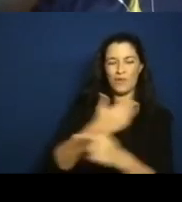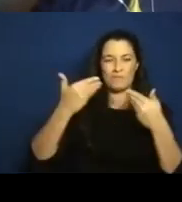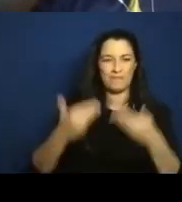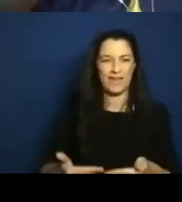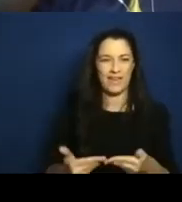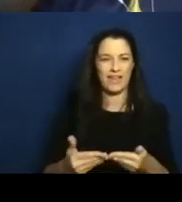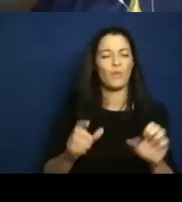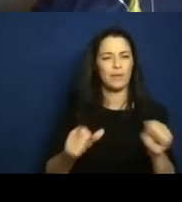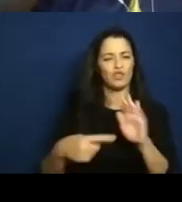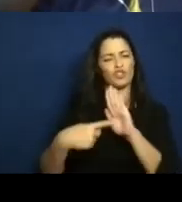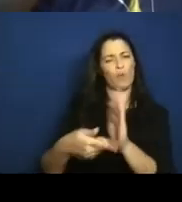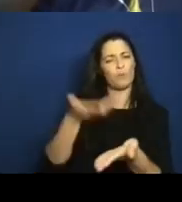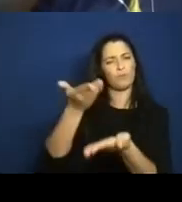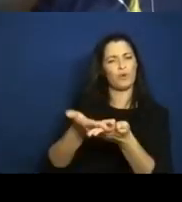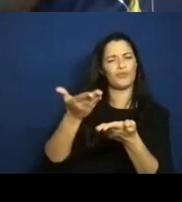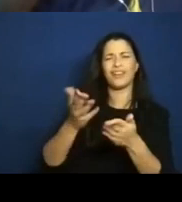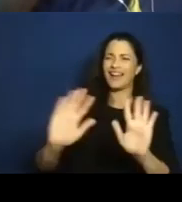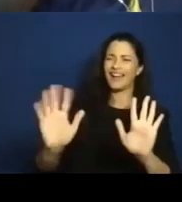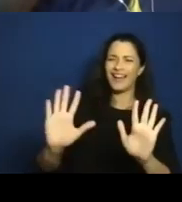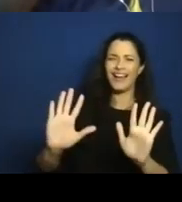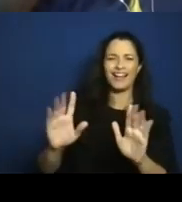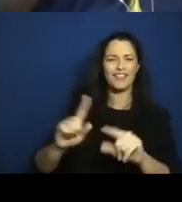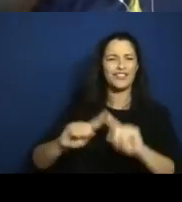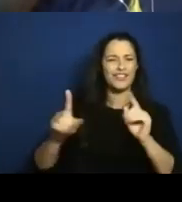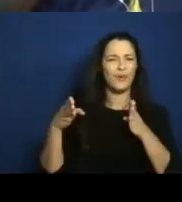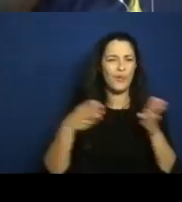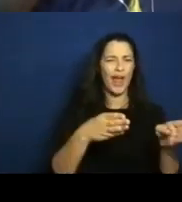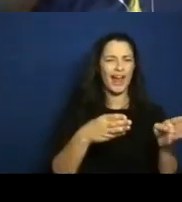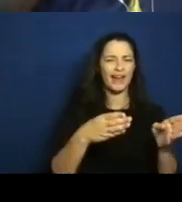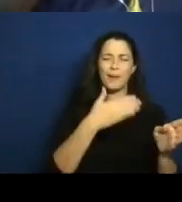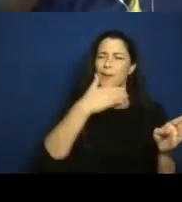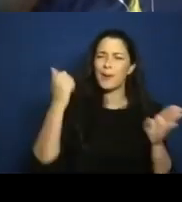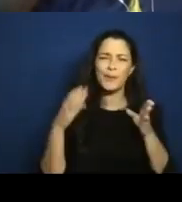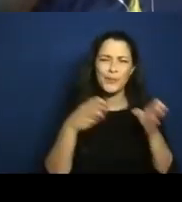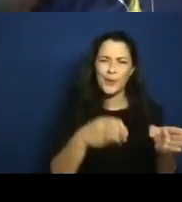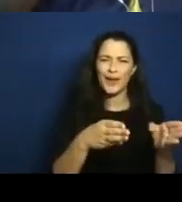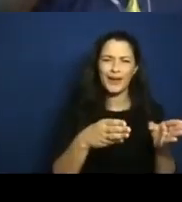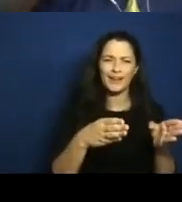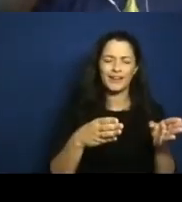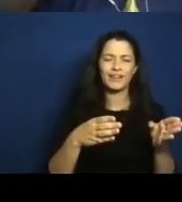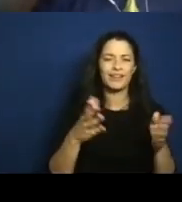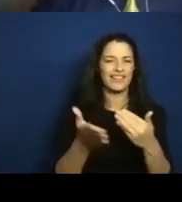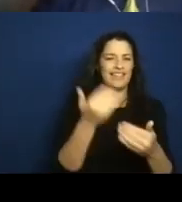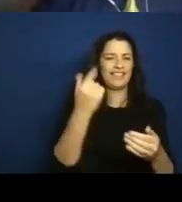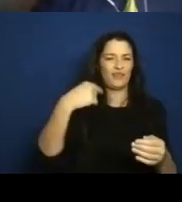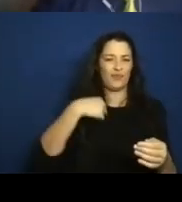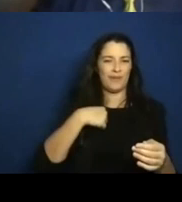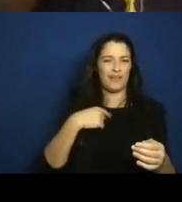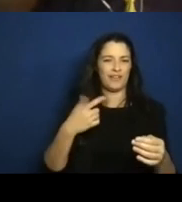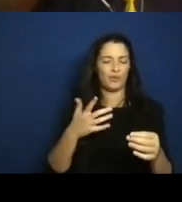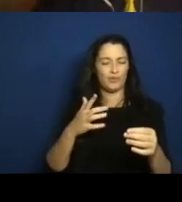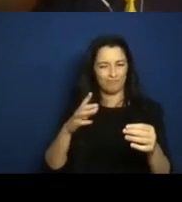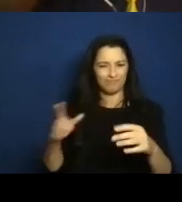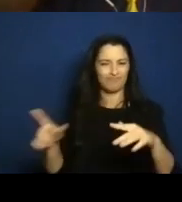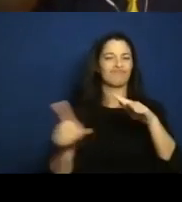do things and give a better picture and to pave the way for someone like me to come in from 2004 to